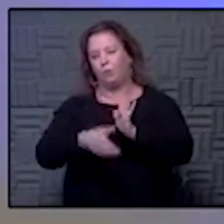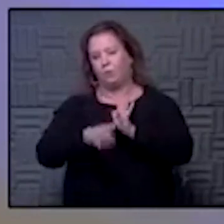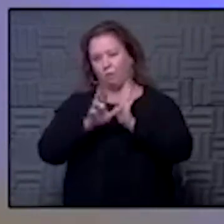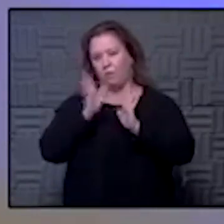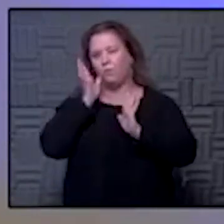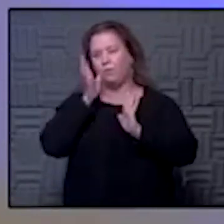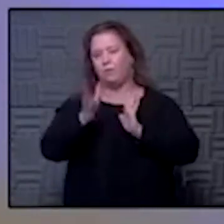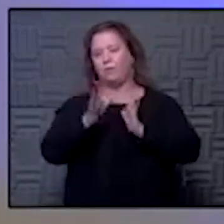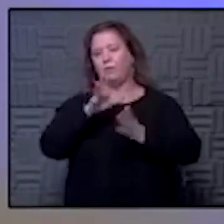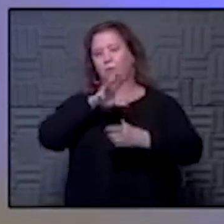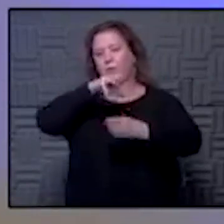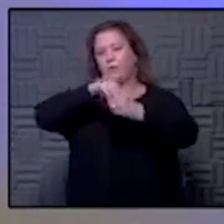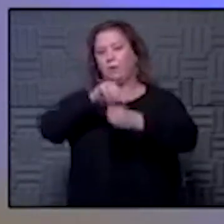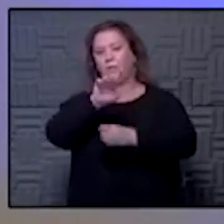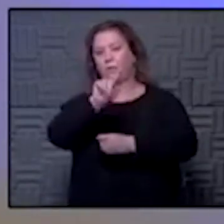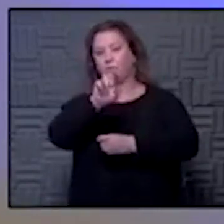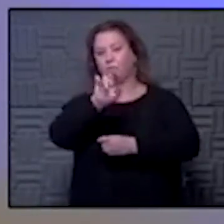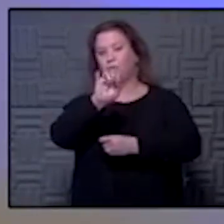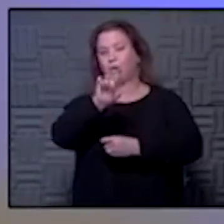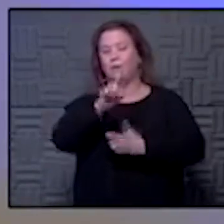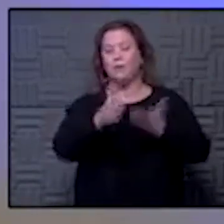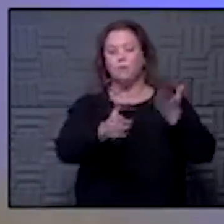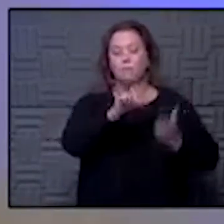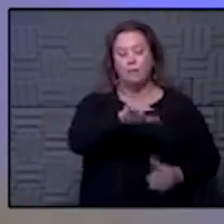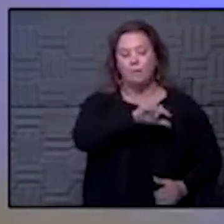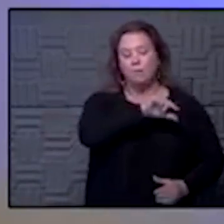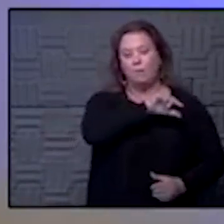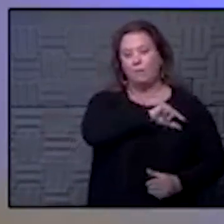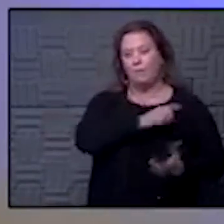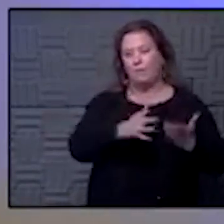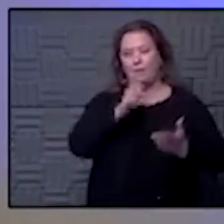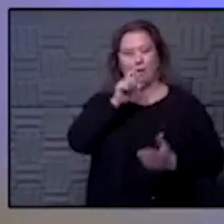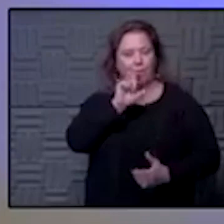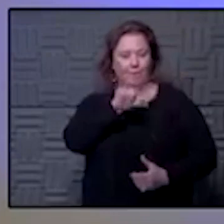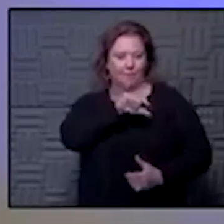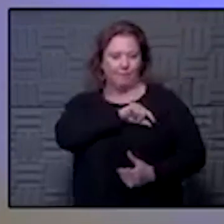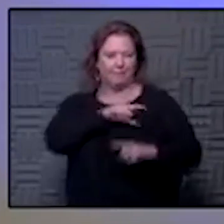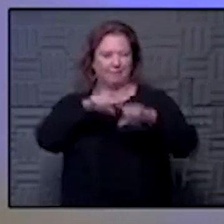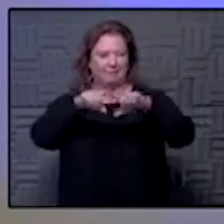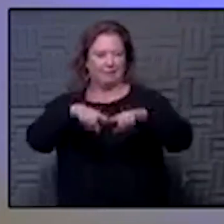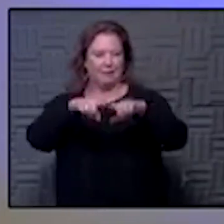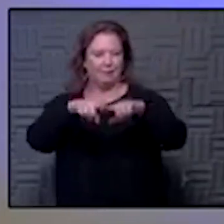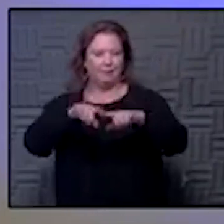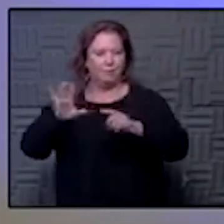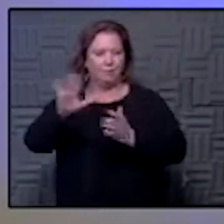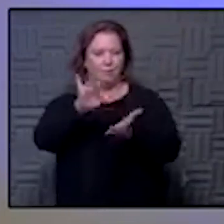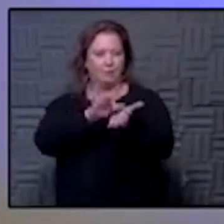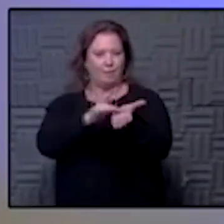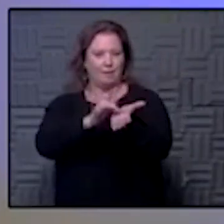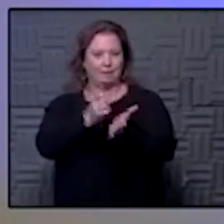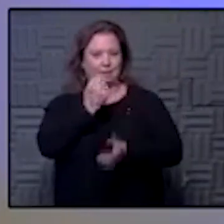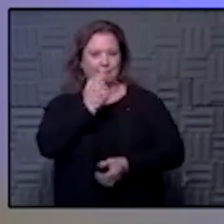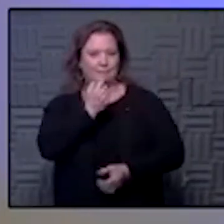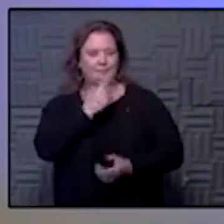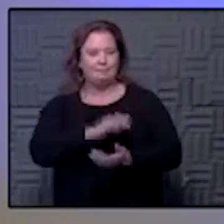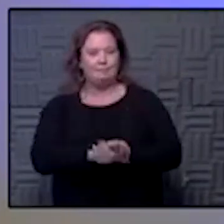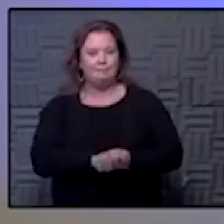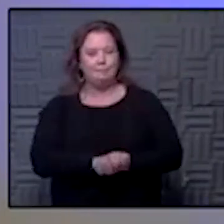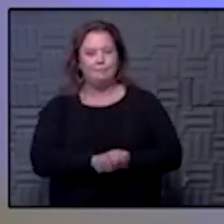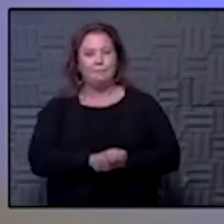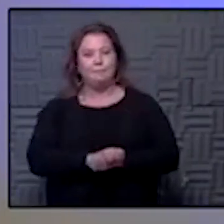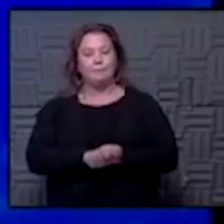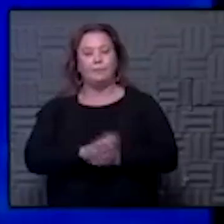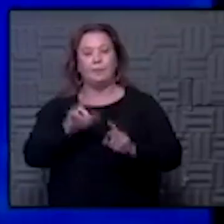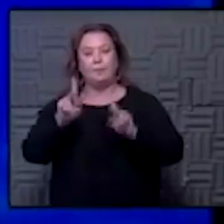part of the trial. You may be eligible, but you may not be eligible depending on what medications you're taking. And people